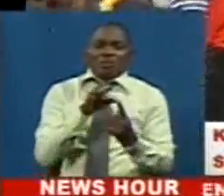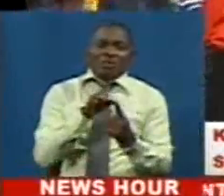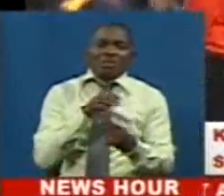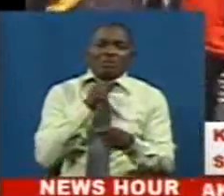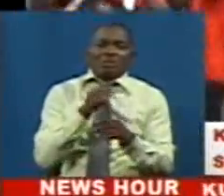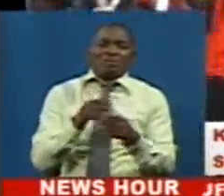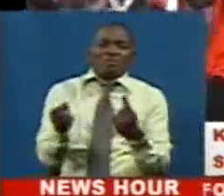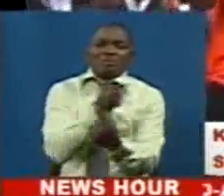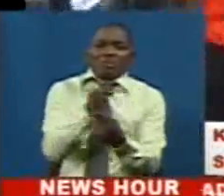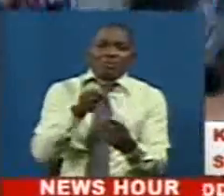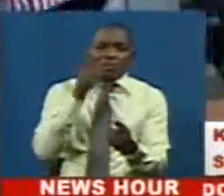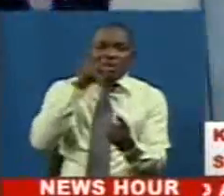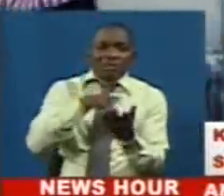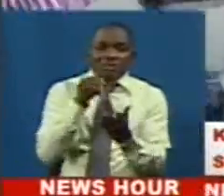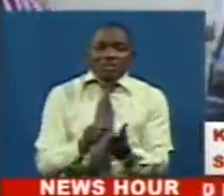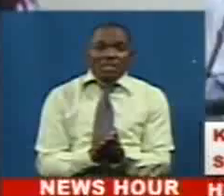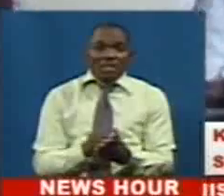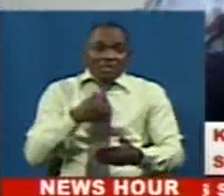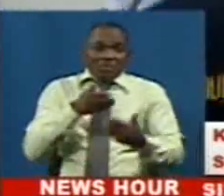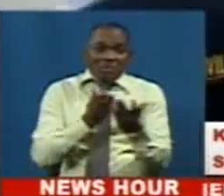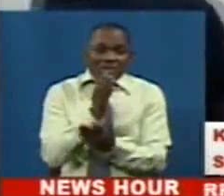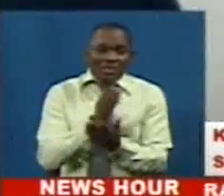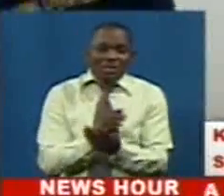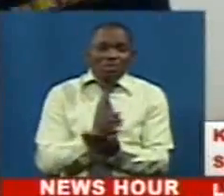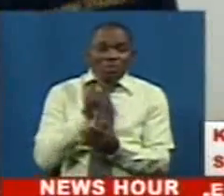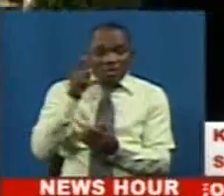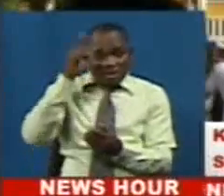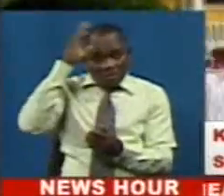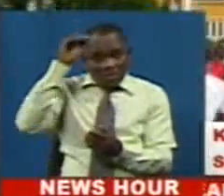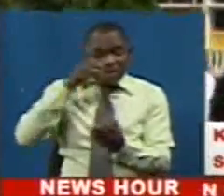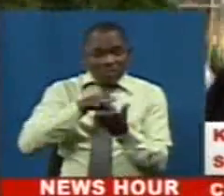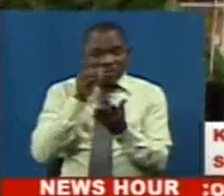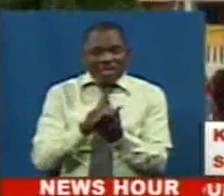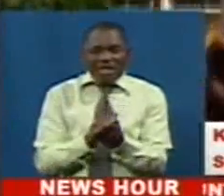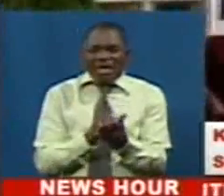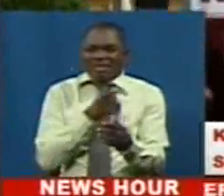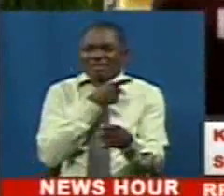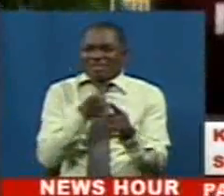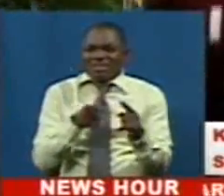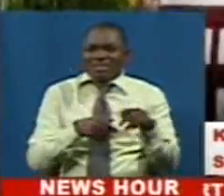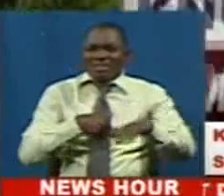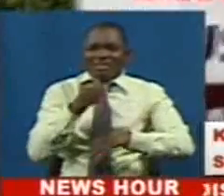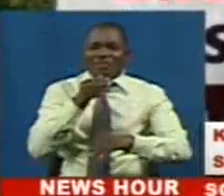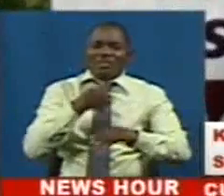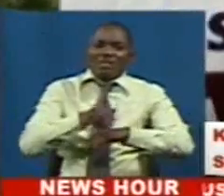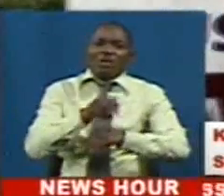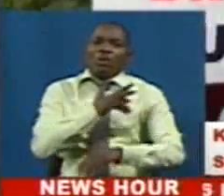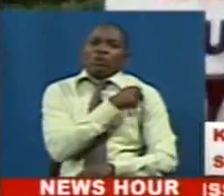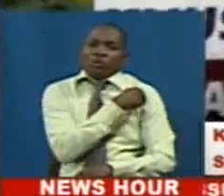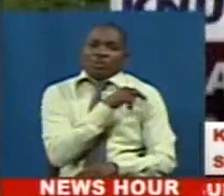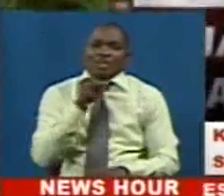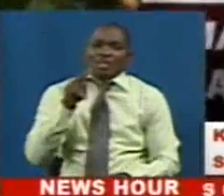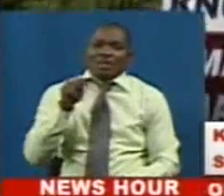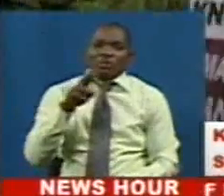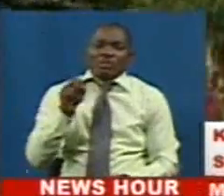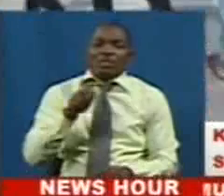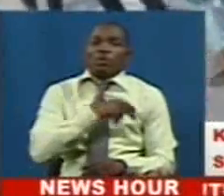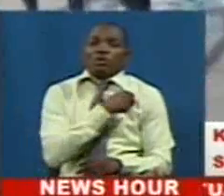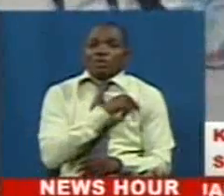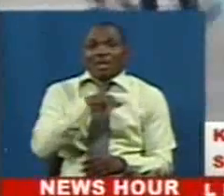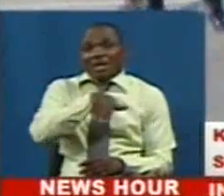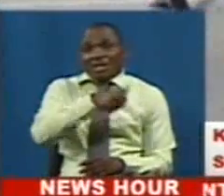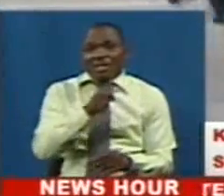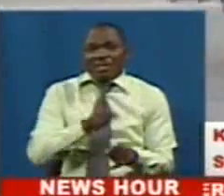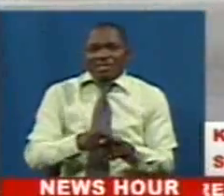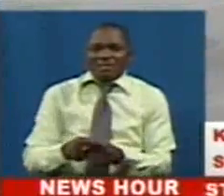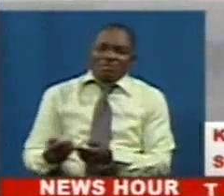to physical abuse. In the process, at least one male student who was injured was hospitalized at the KNUST hospital, while